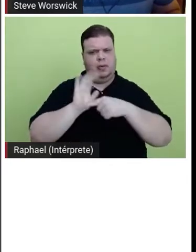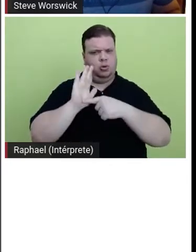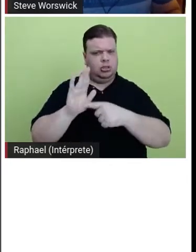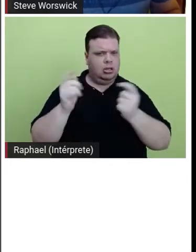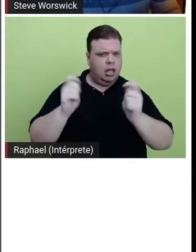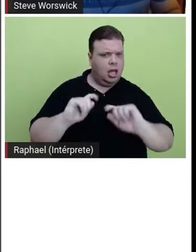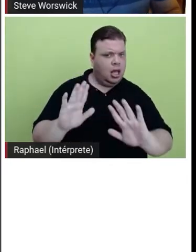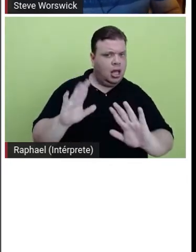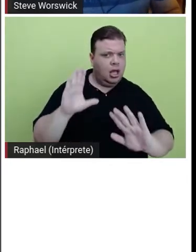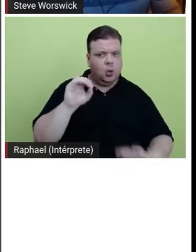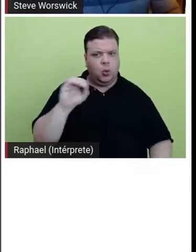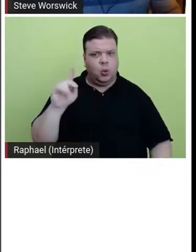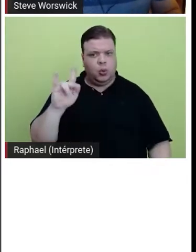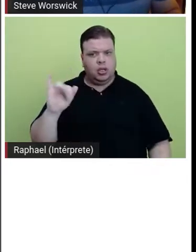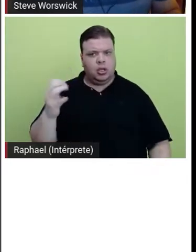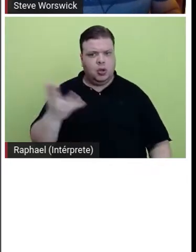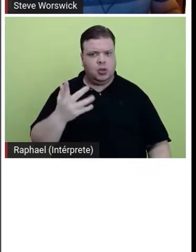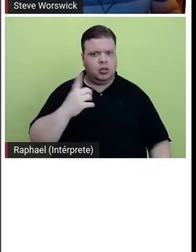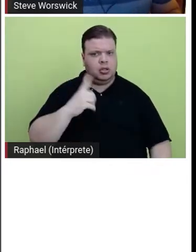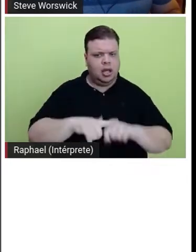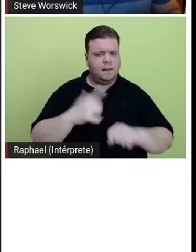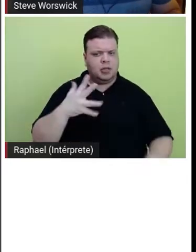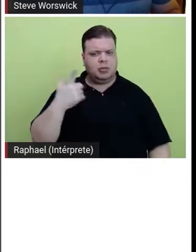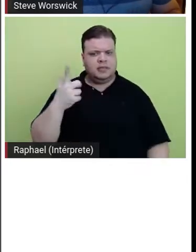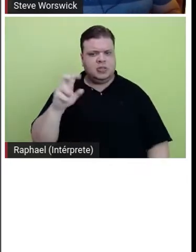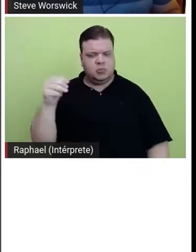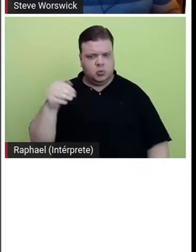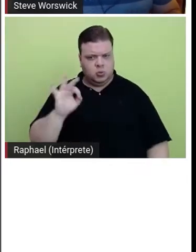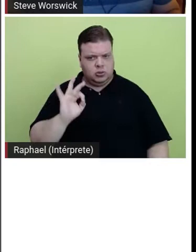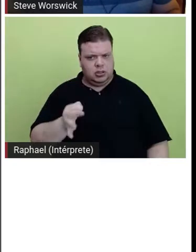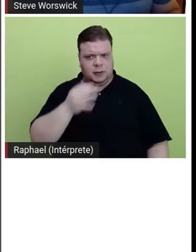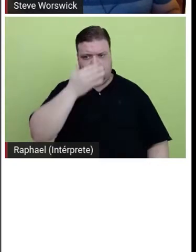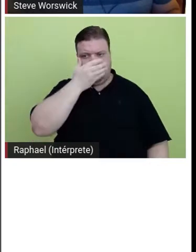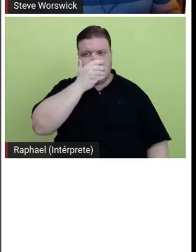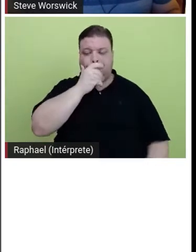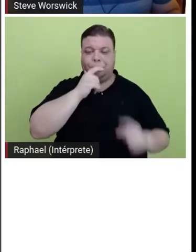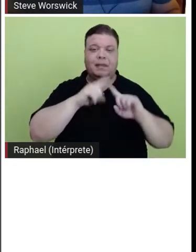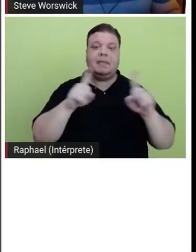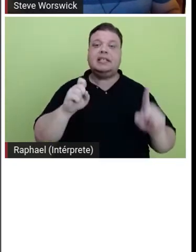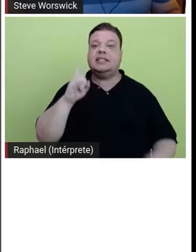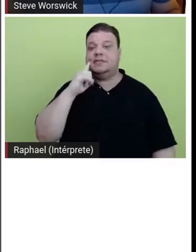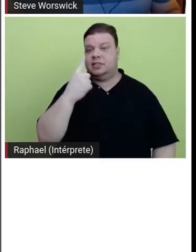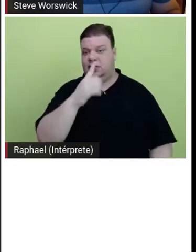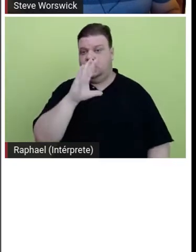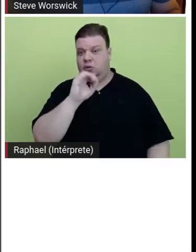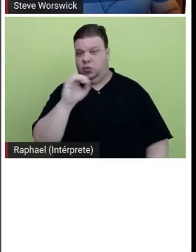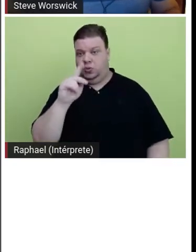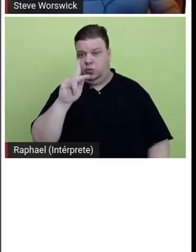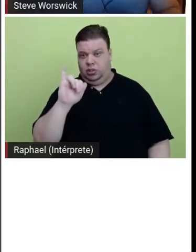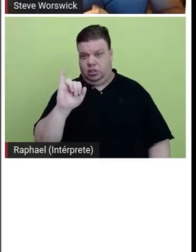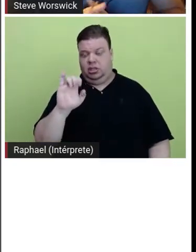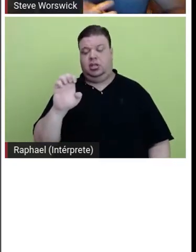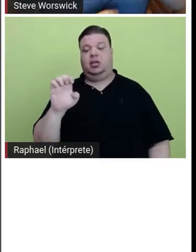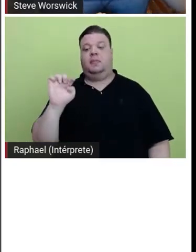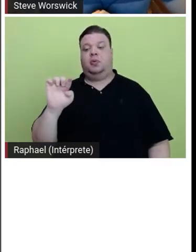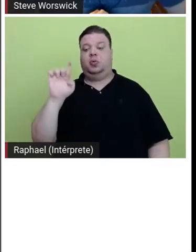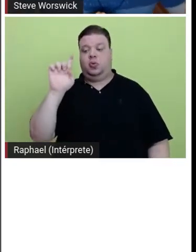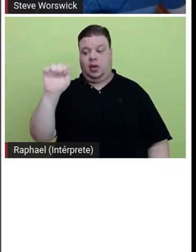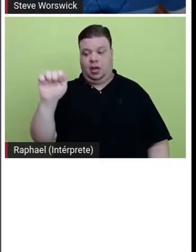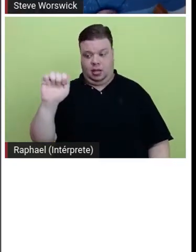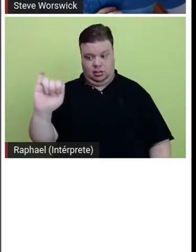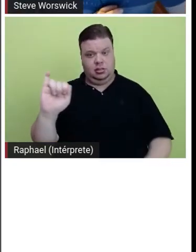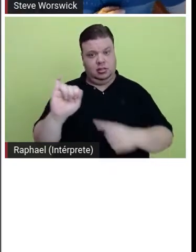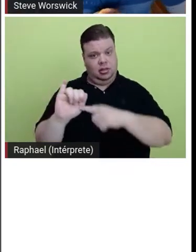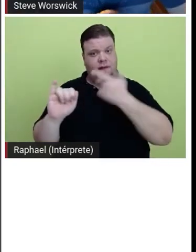10 interactions with it for Portuguese every day if you want to. Okay, how it works. So Kooky is a